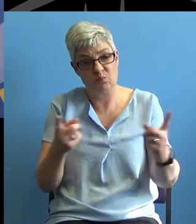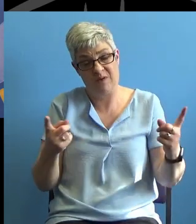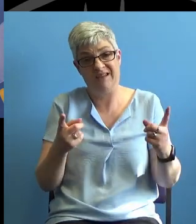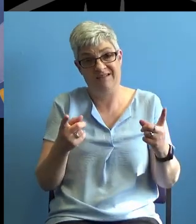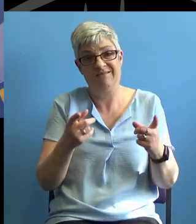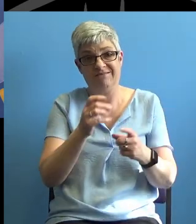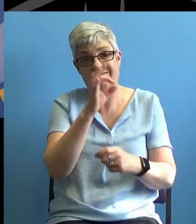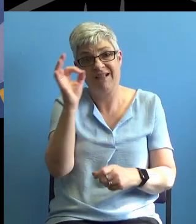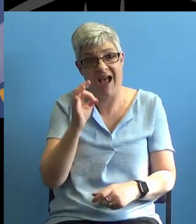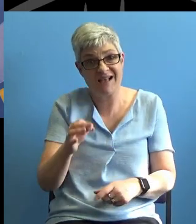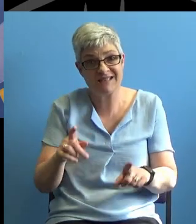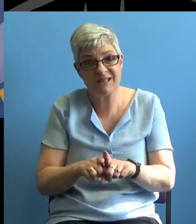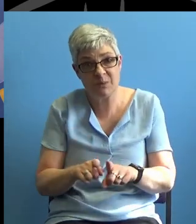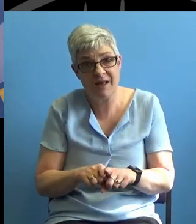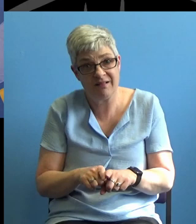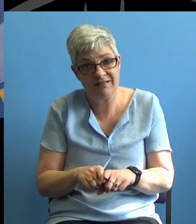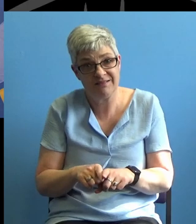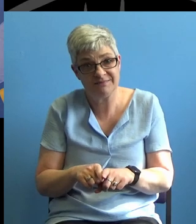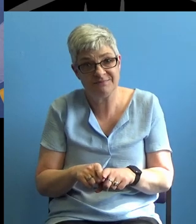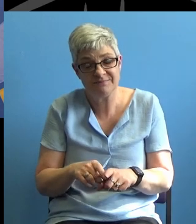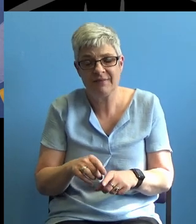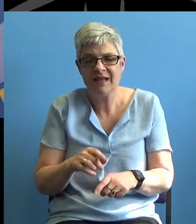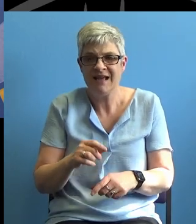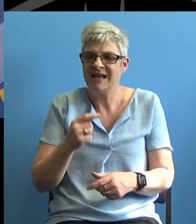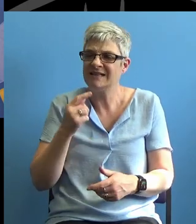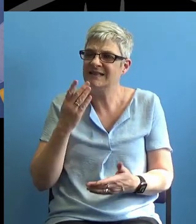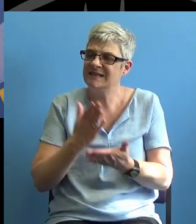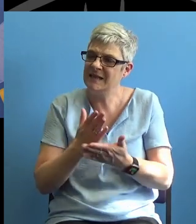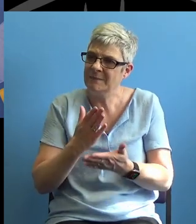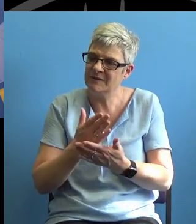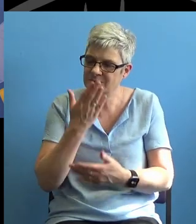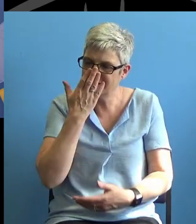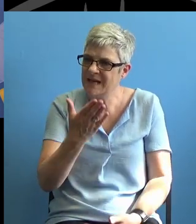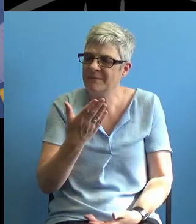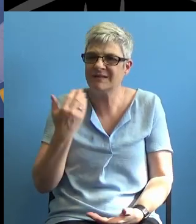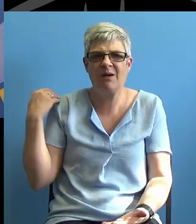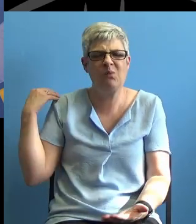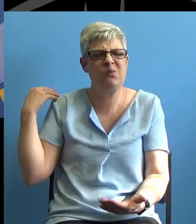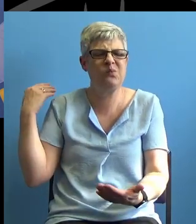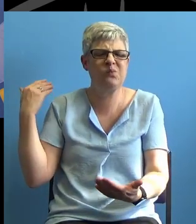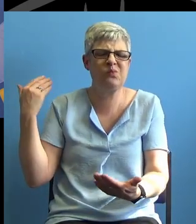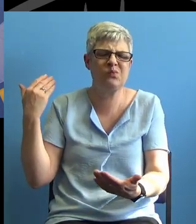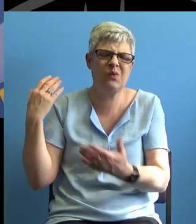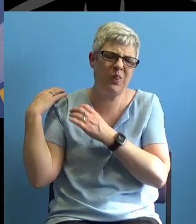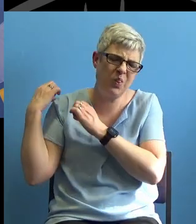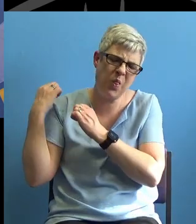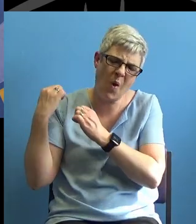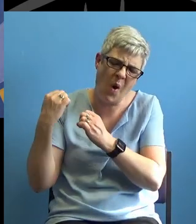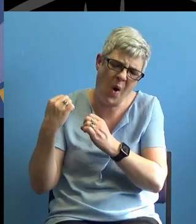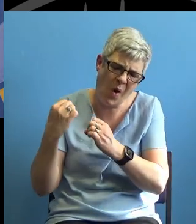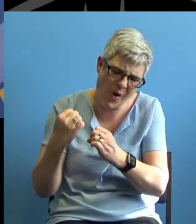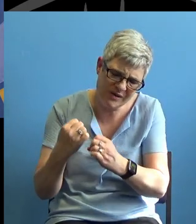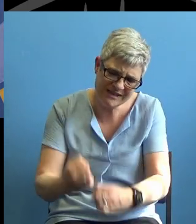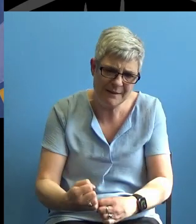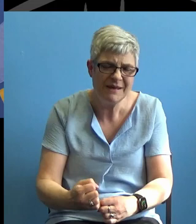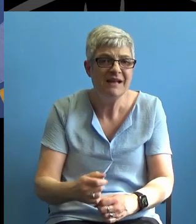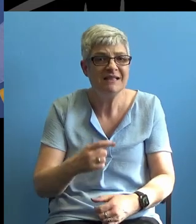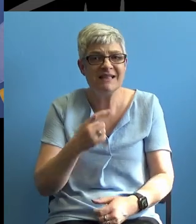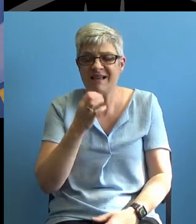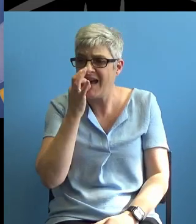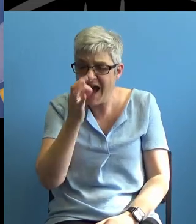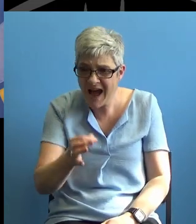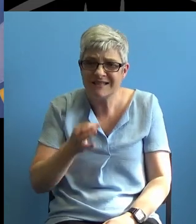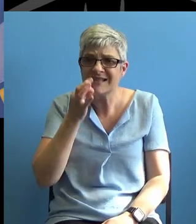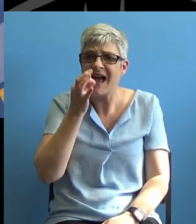well. It seems to us to have been an awfully long time. When's Jesus coming back, we might